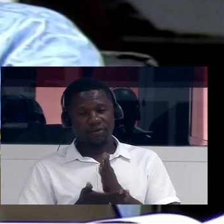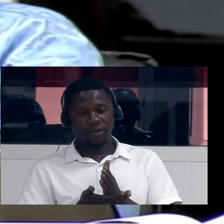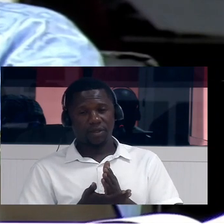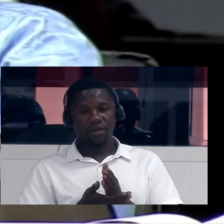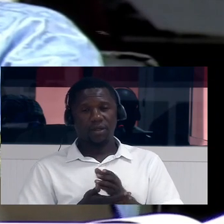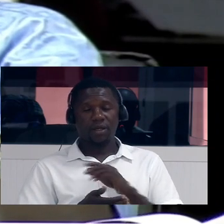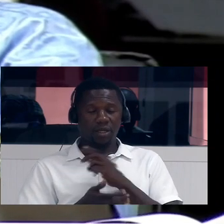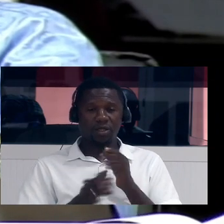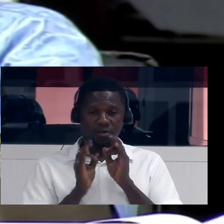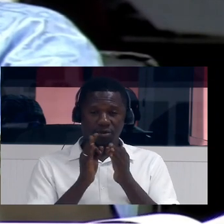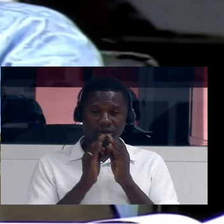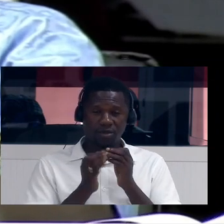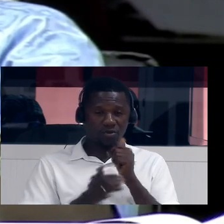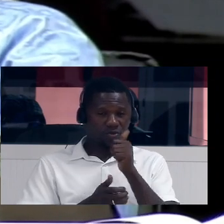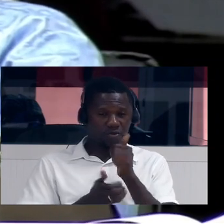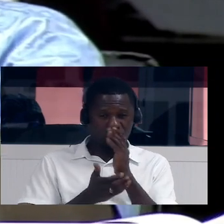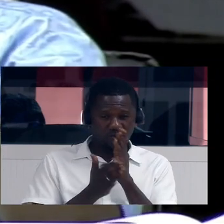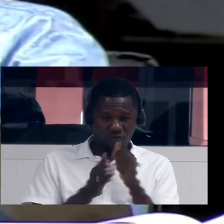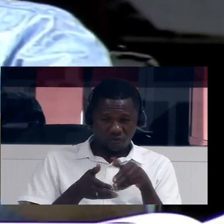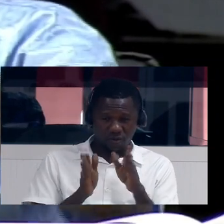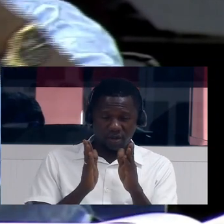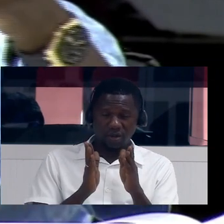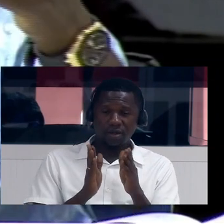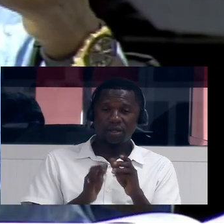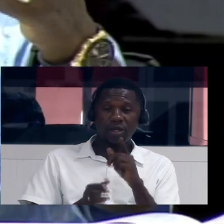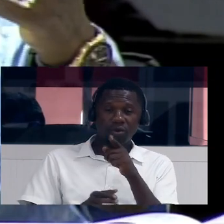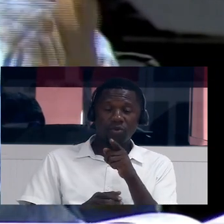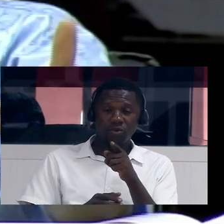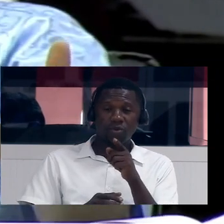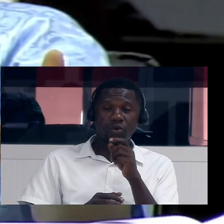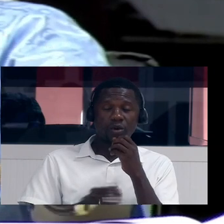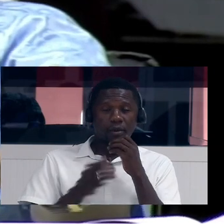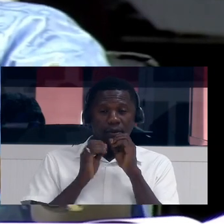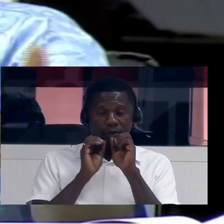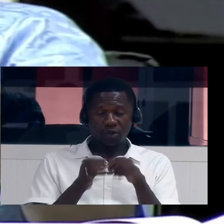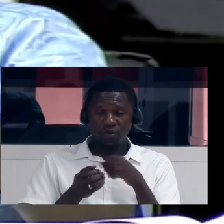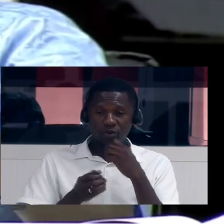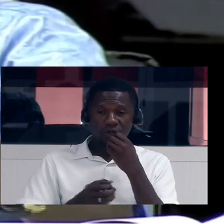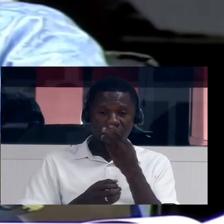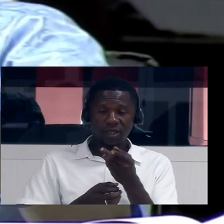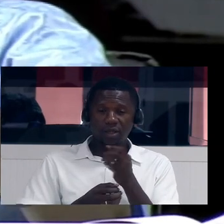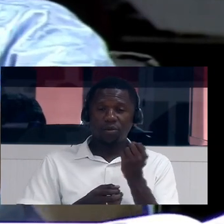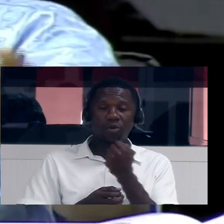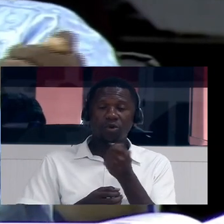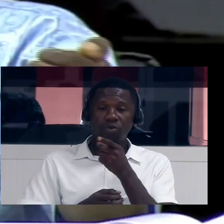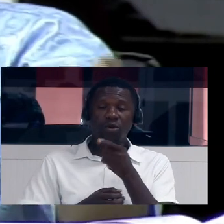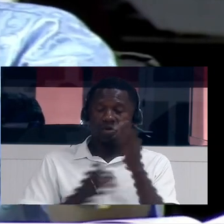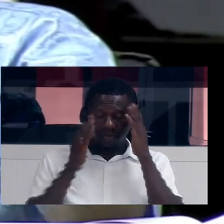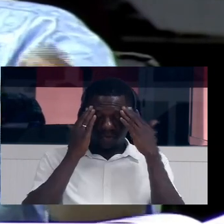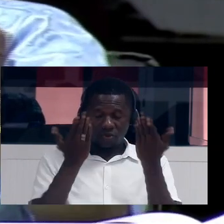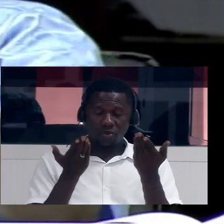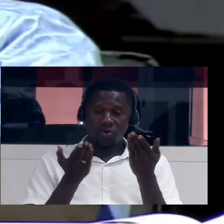Let's speak in absolute terms. Are you unable to say because you had no knowledge, or are